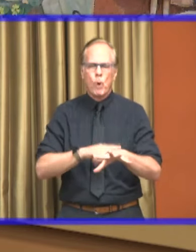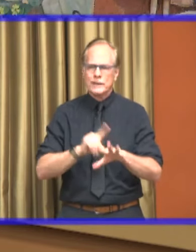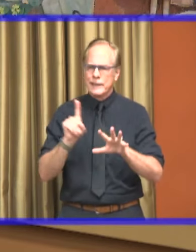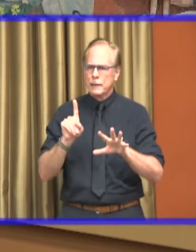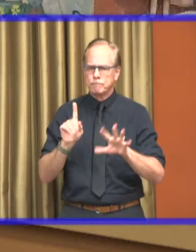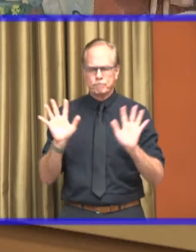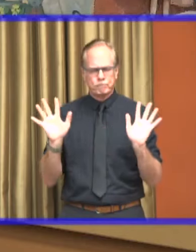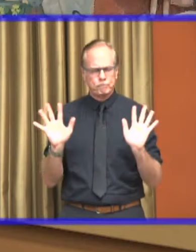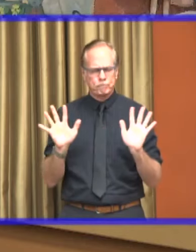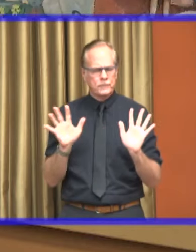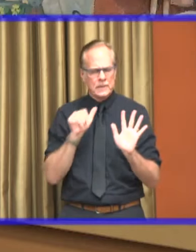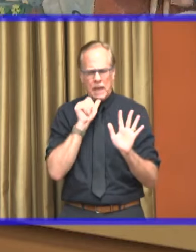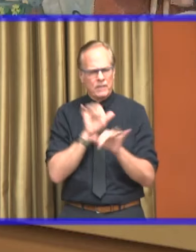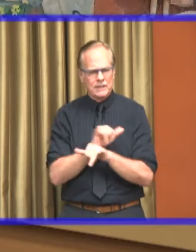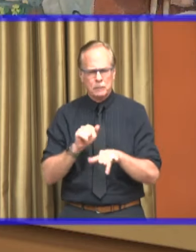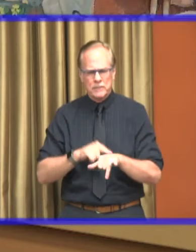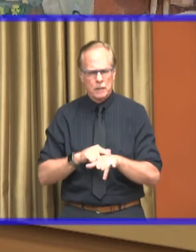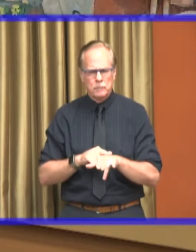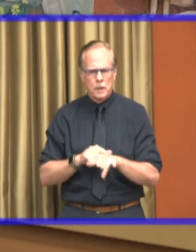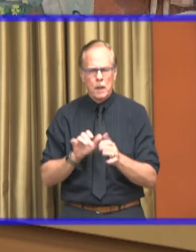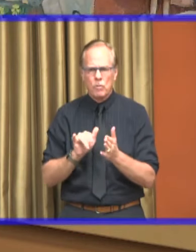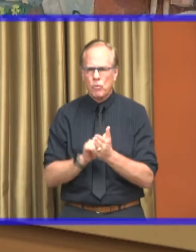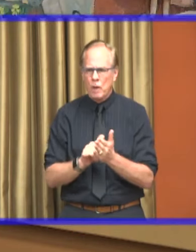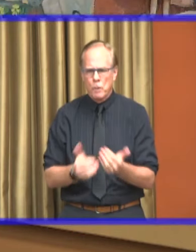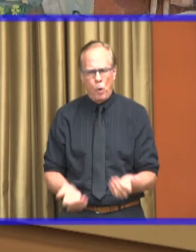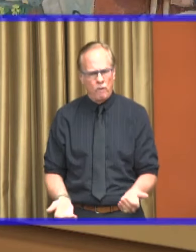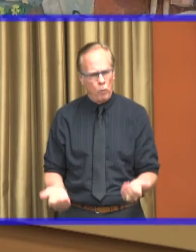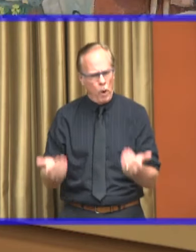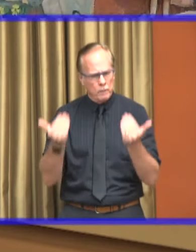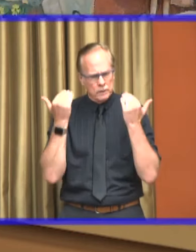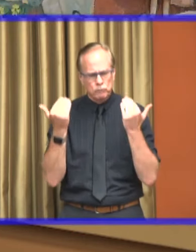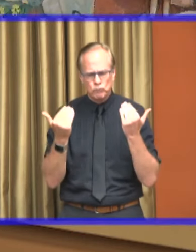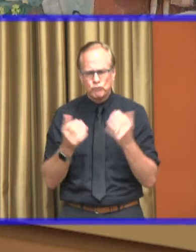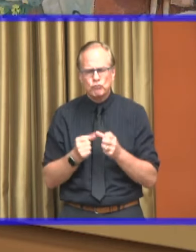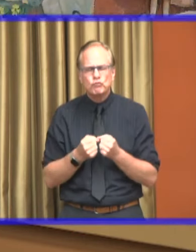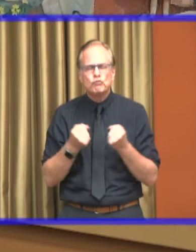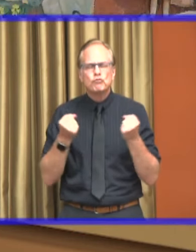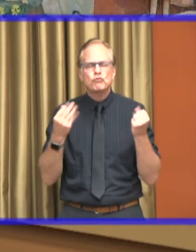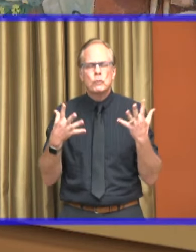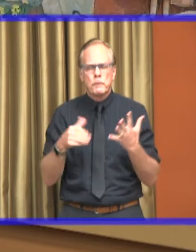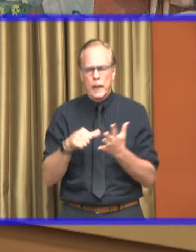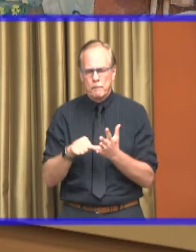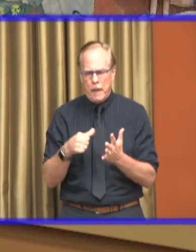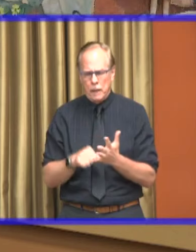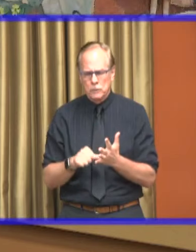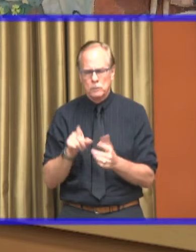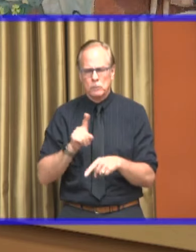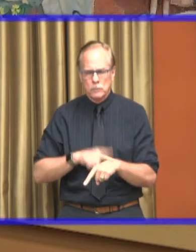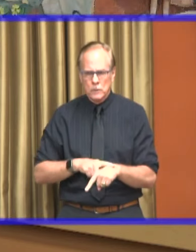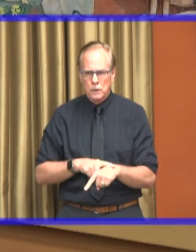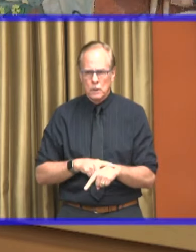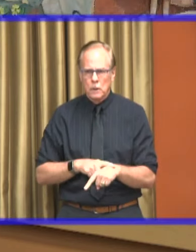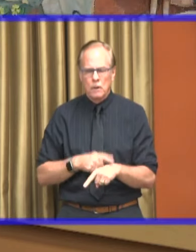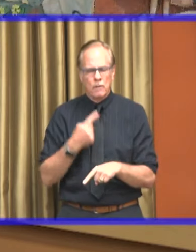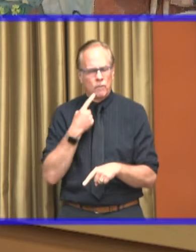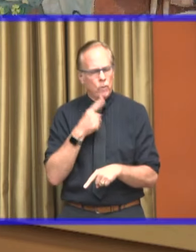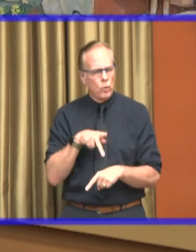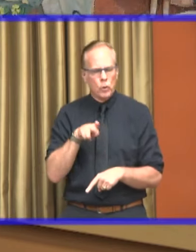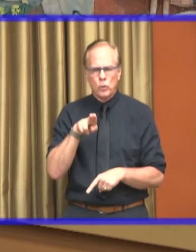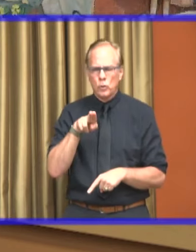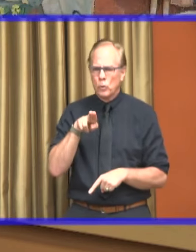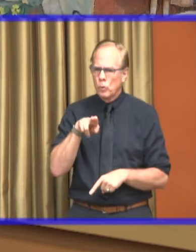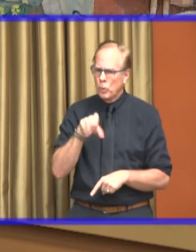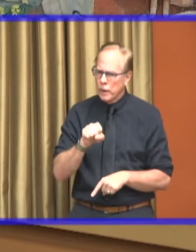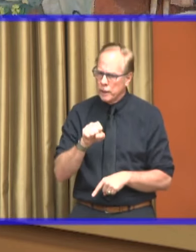drops at the same time. That would be quite an onerous achievement for the U.S. Postal Service. So they